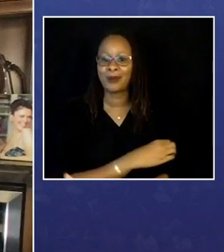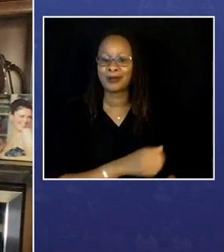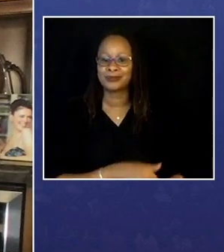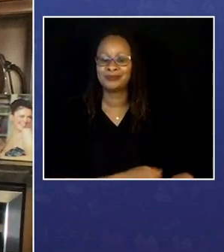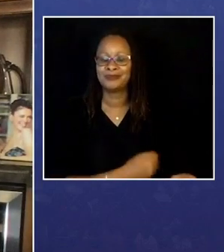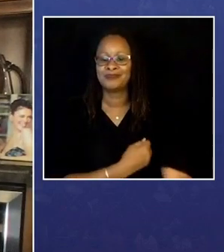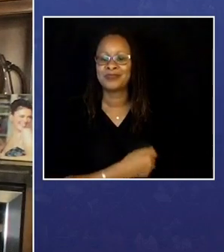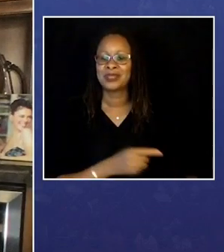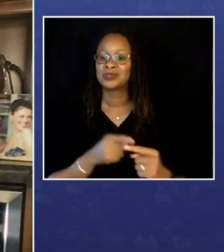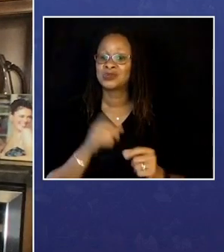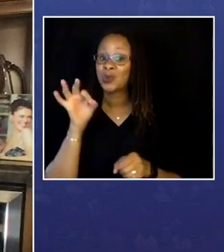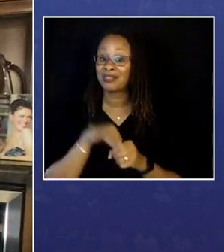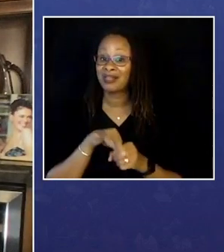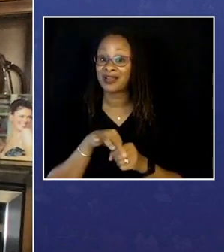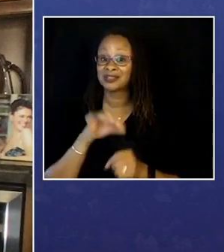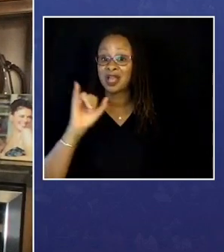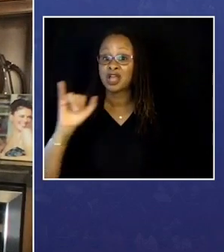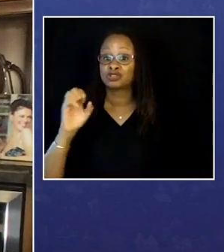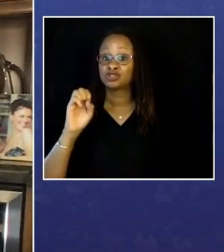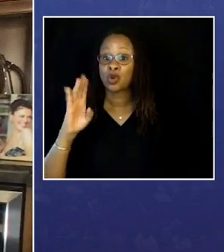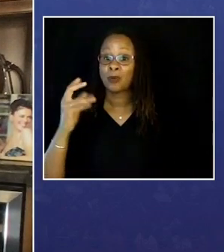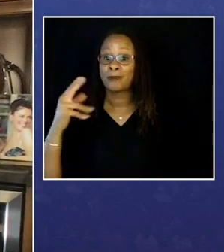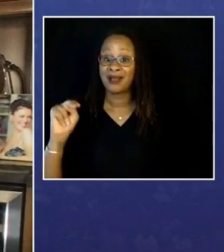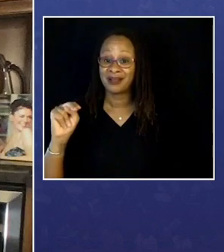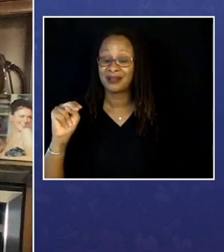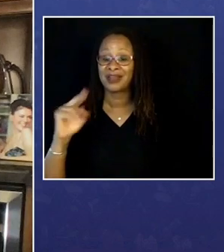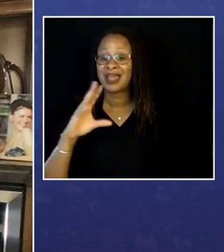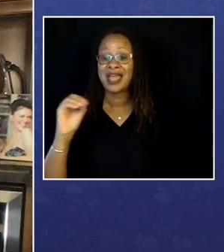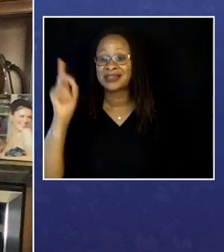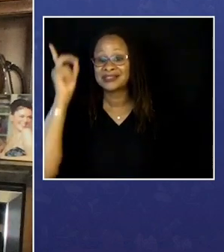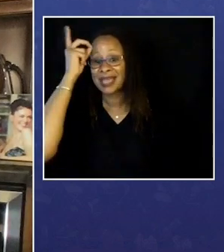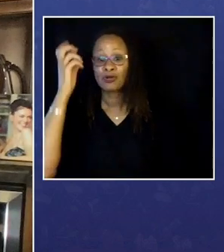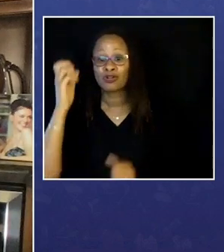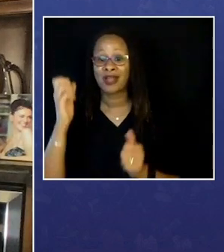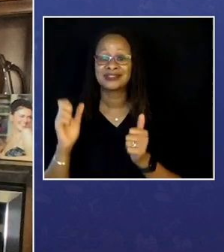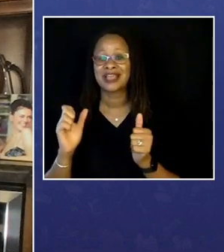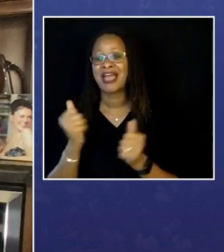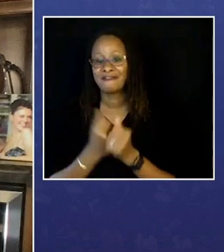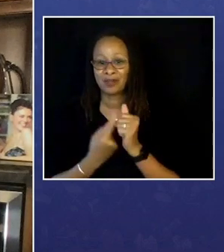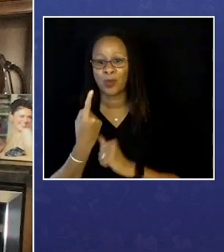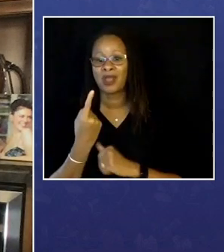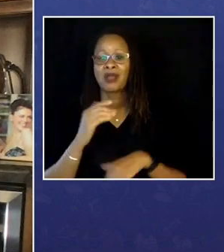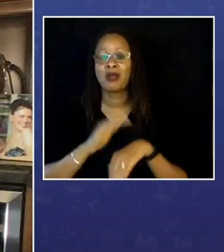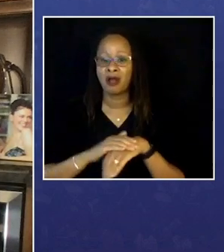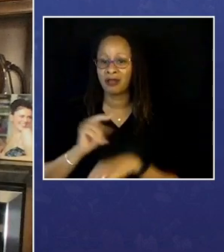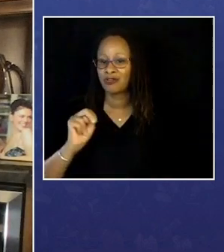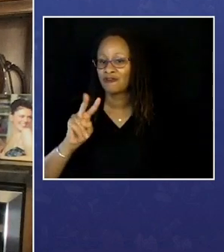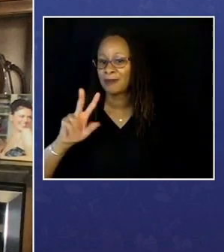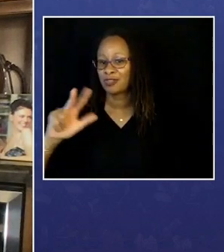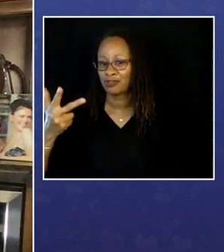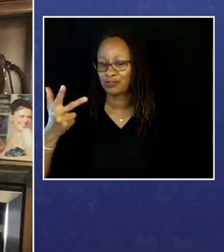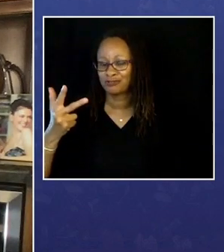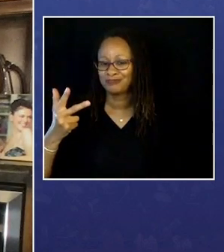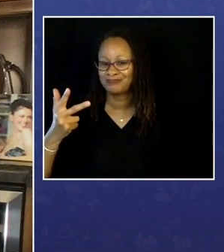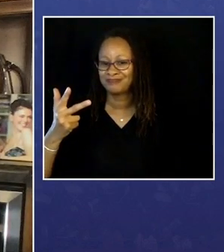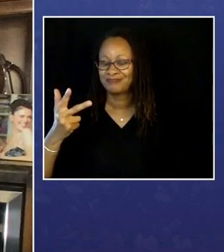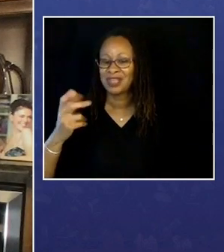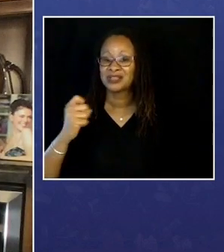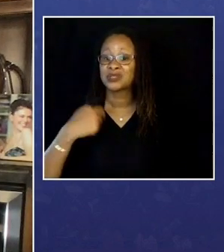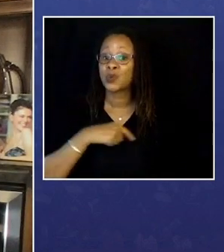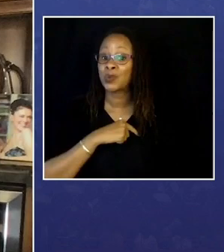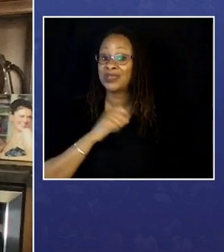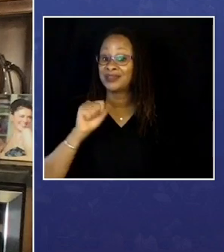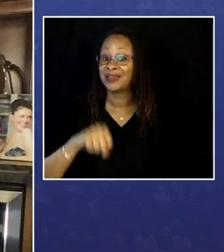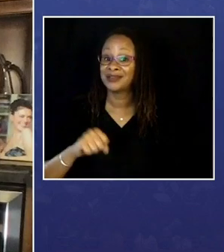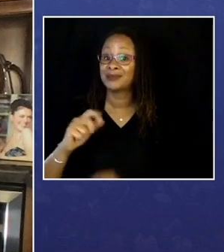power to elect Joe Biden and Democrats everywhere on November 3rd so we